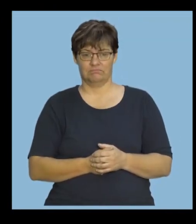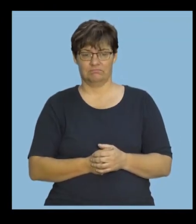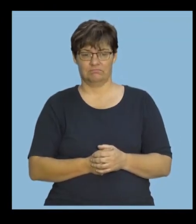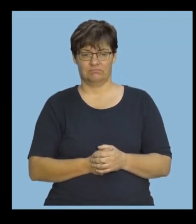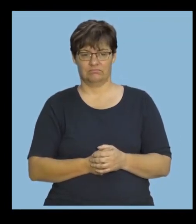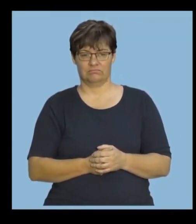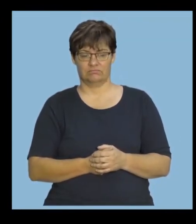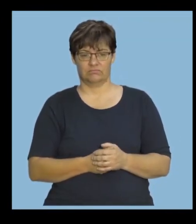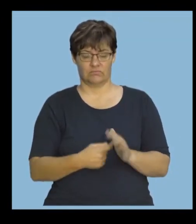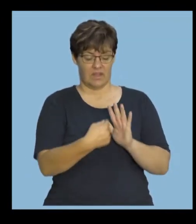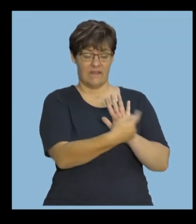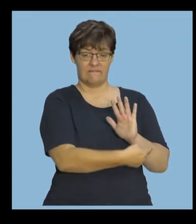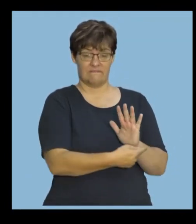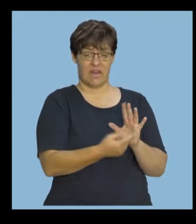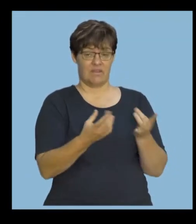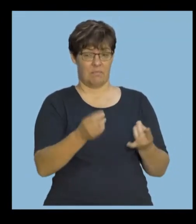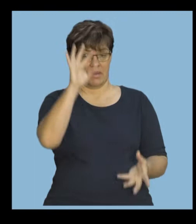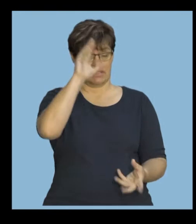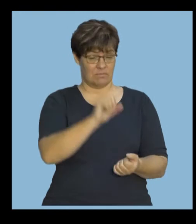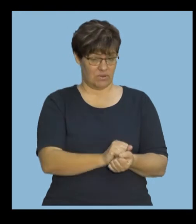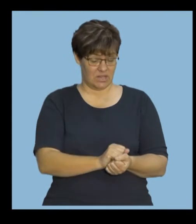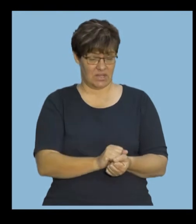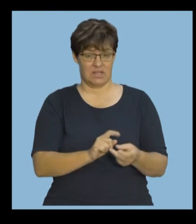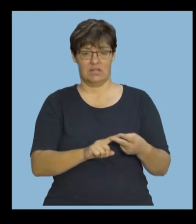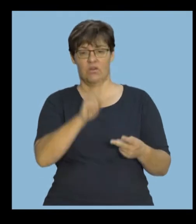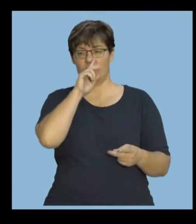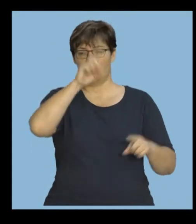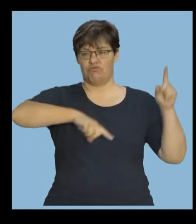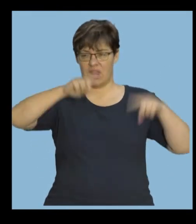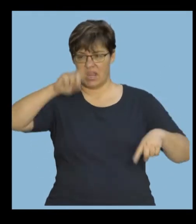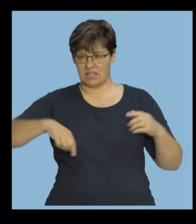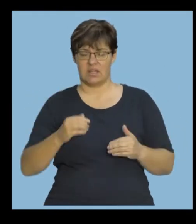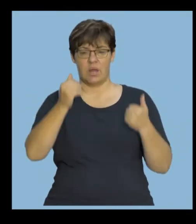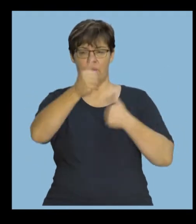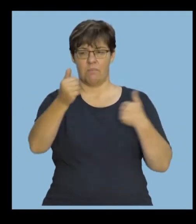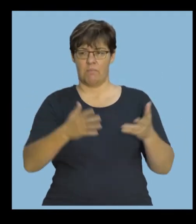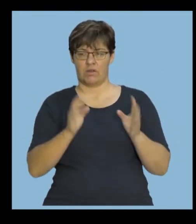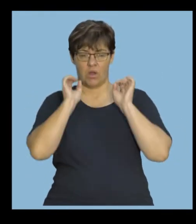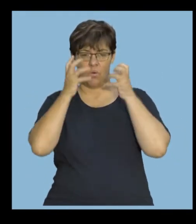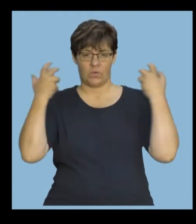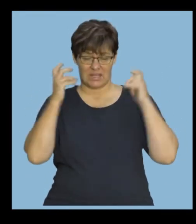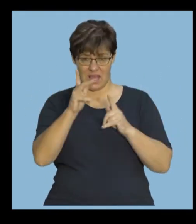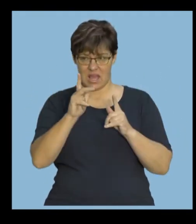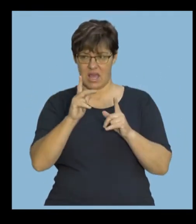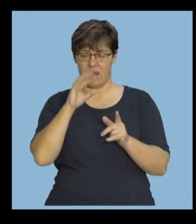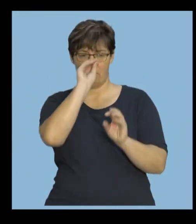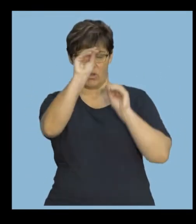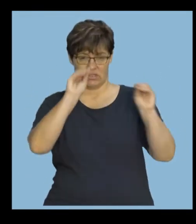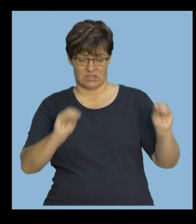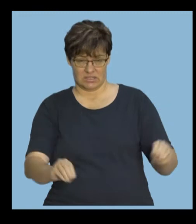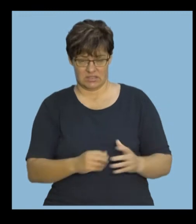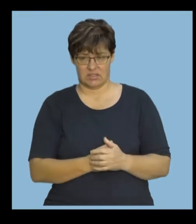So we're going to look at our 5-number summary. We'll look at range, the box and whisker plot,